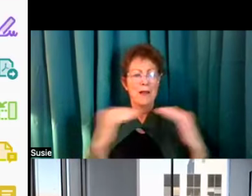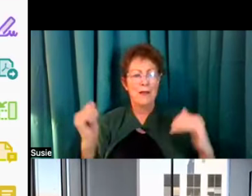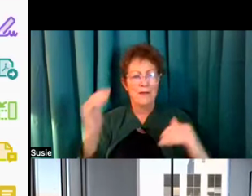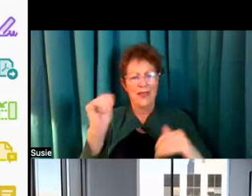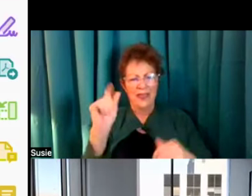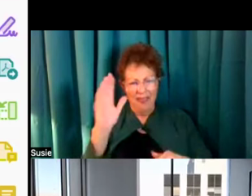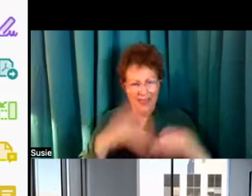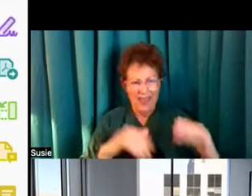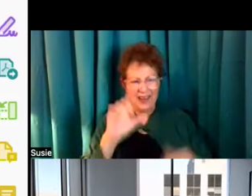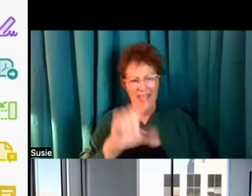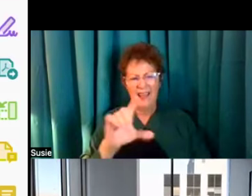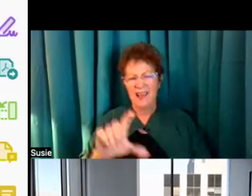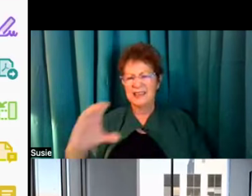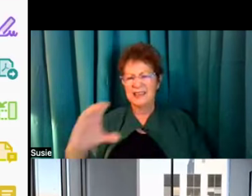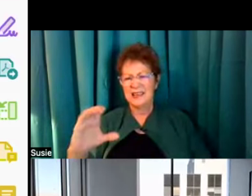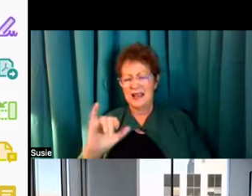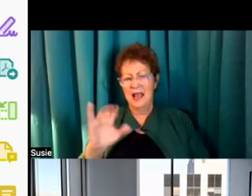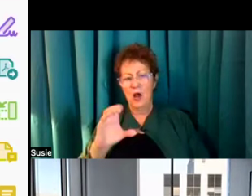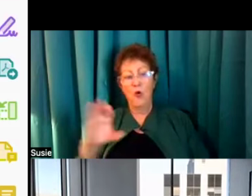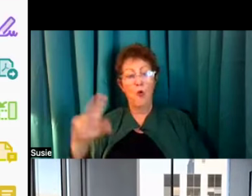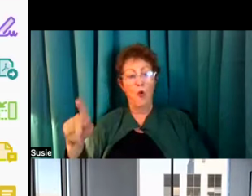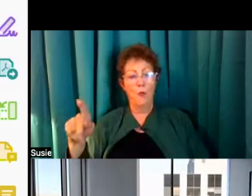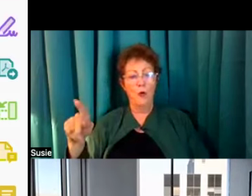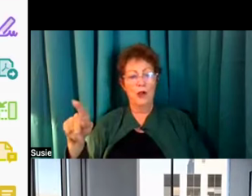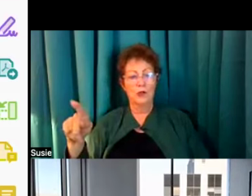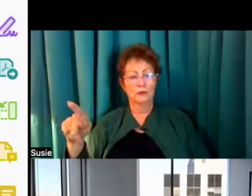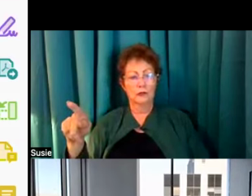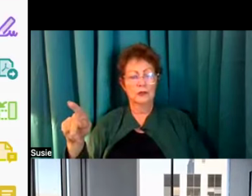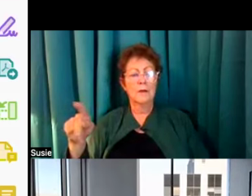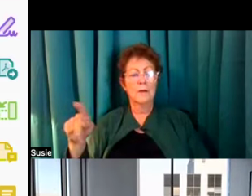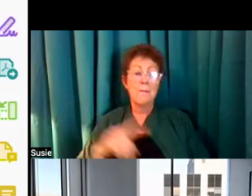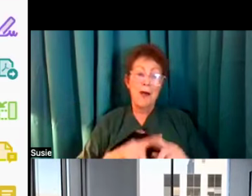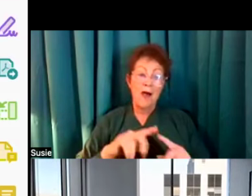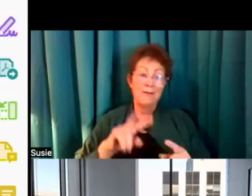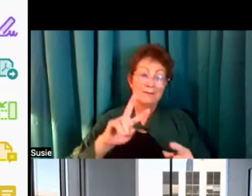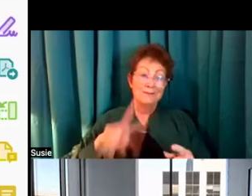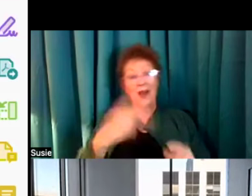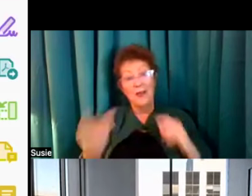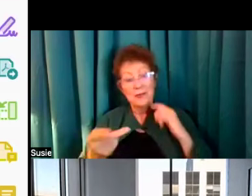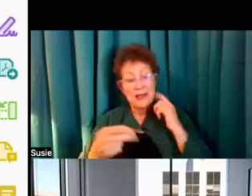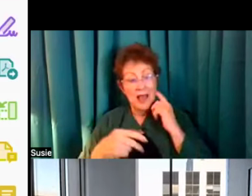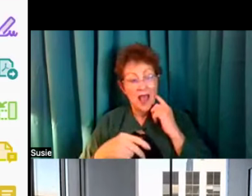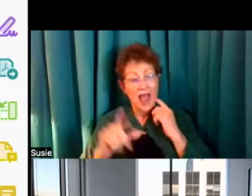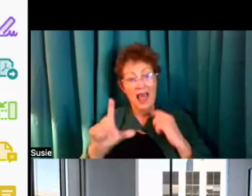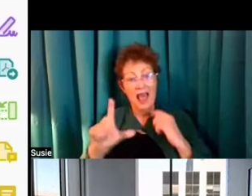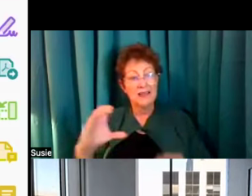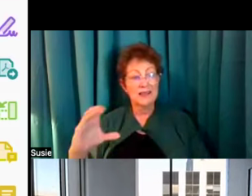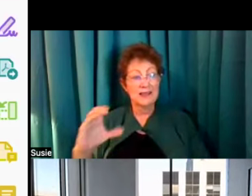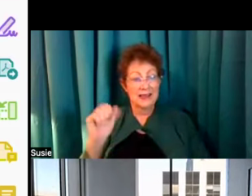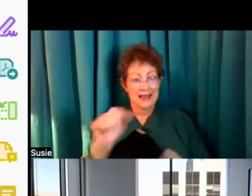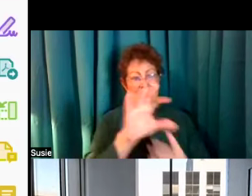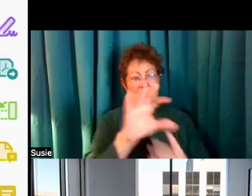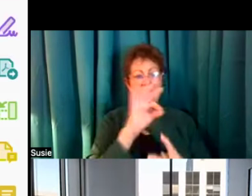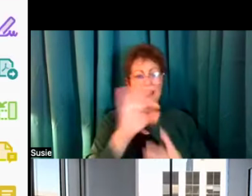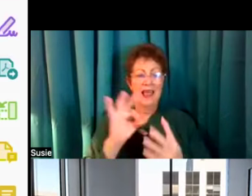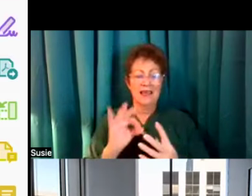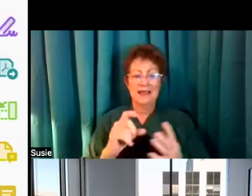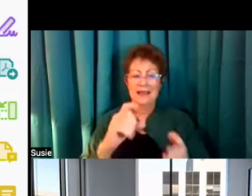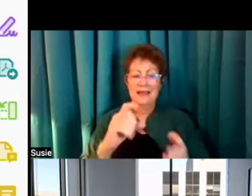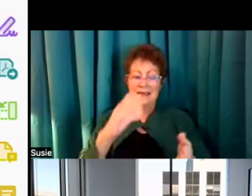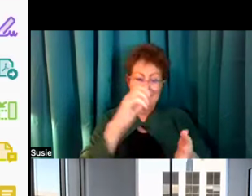the LLC level like a corporation. But on the flip side, an LLC can elect to be taxed as